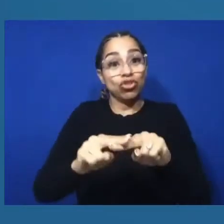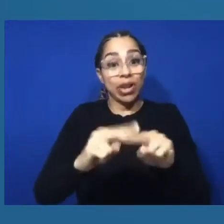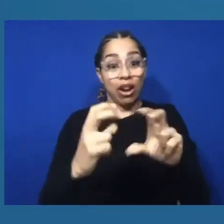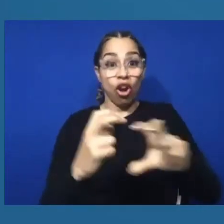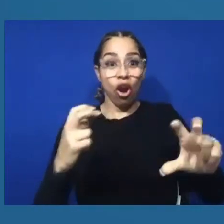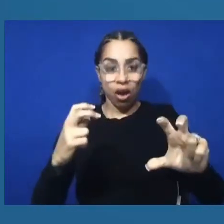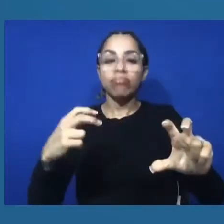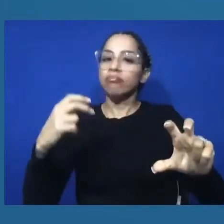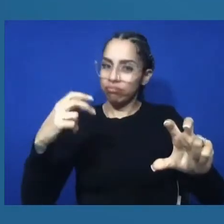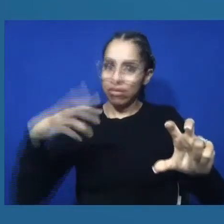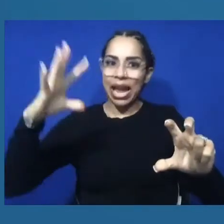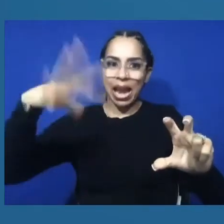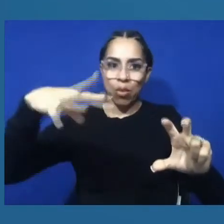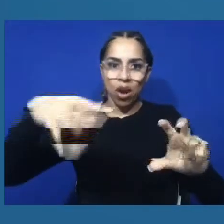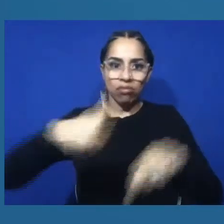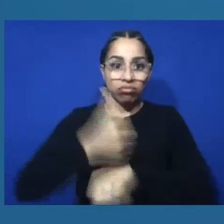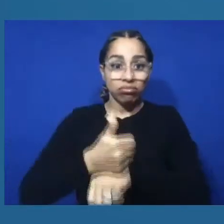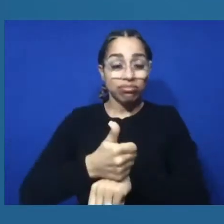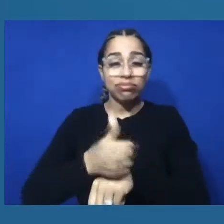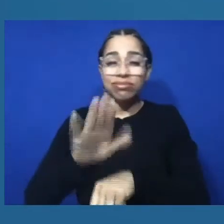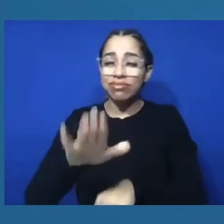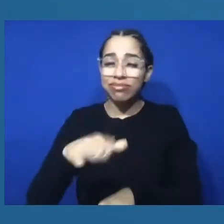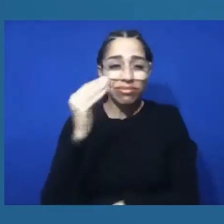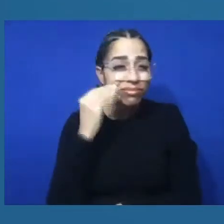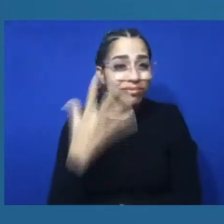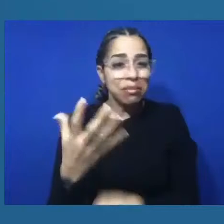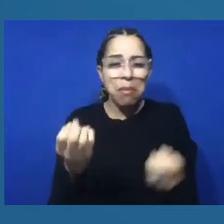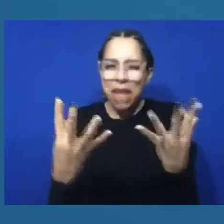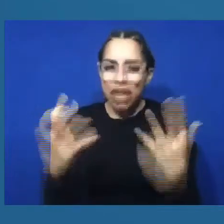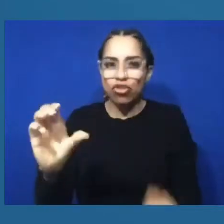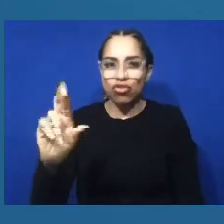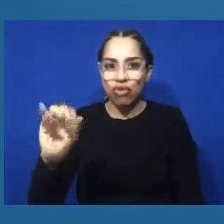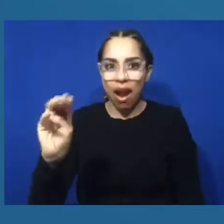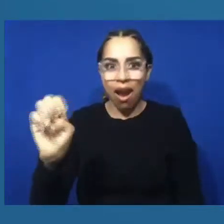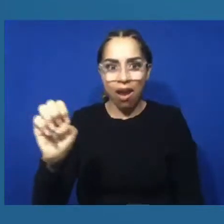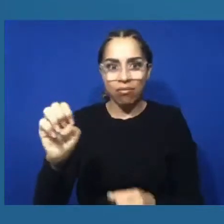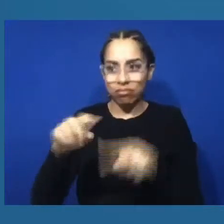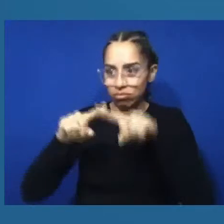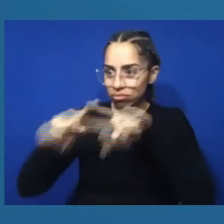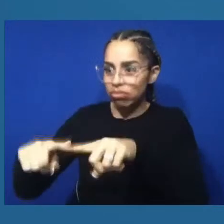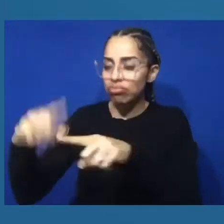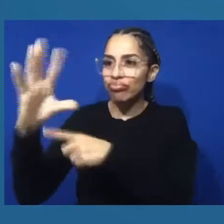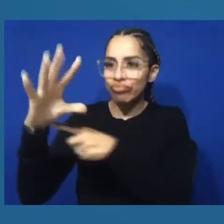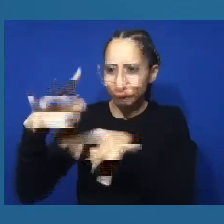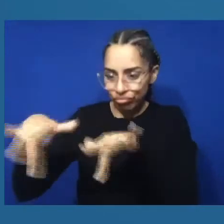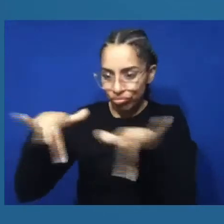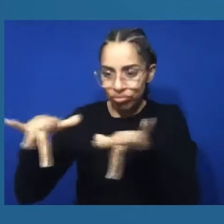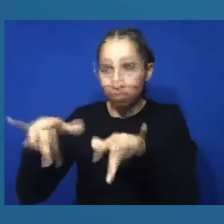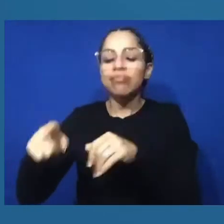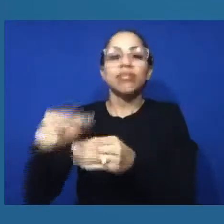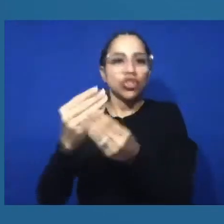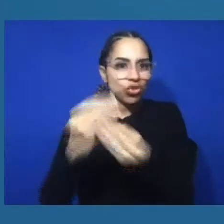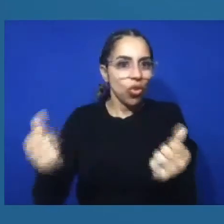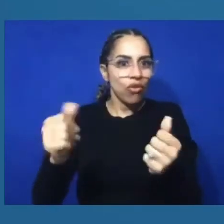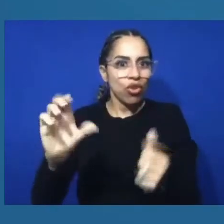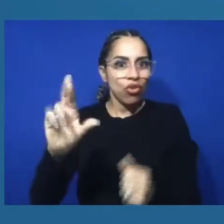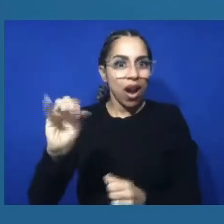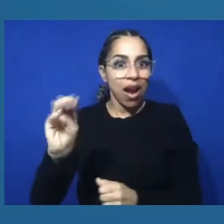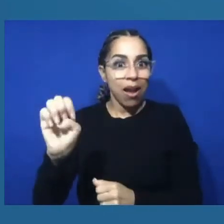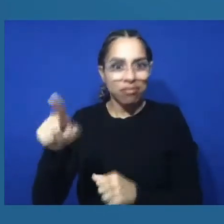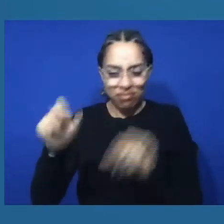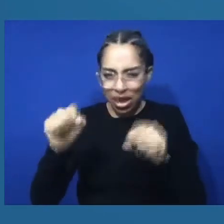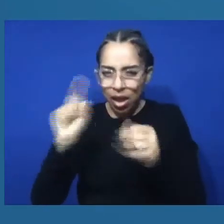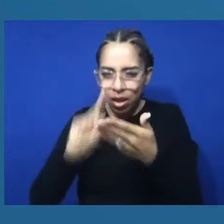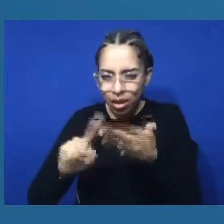that are being solved. NYPD is grateful that they can now find perpetrators that otherwise would have been nameless and gotten away with